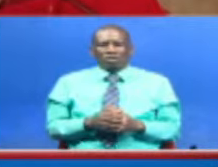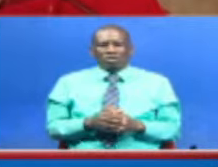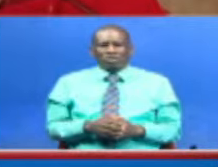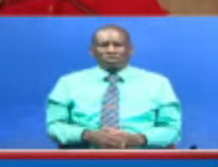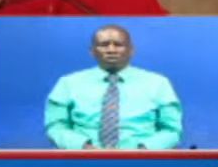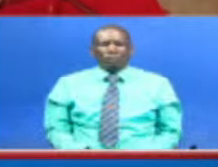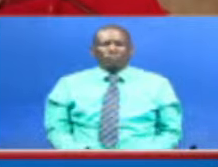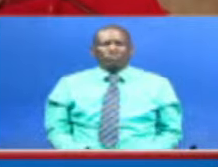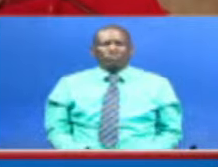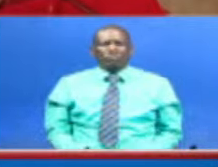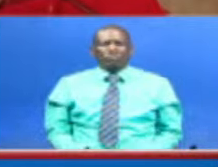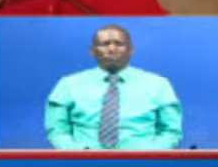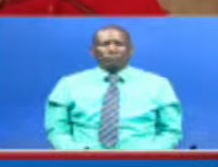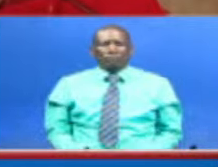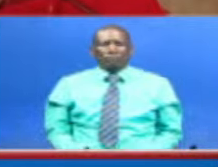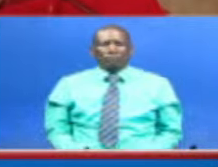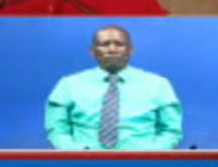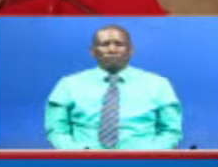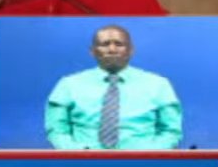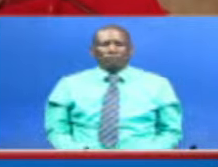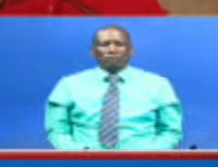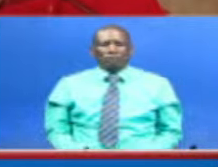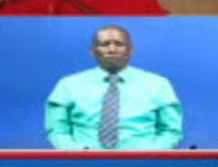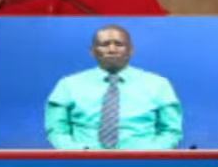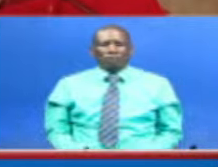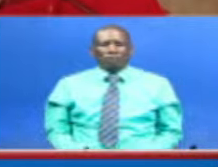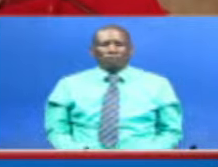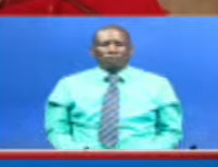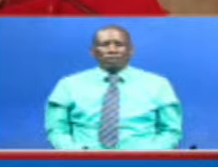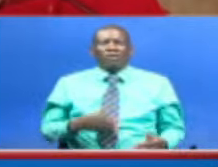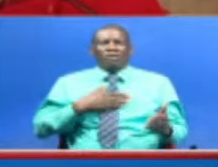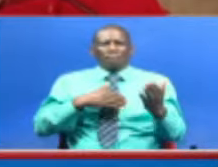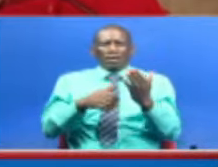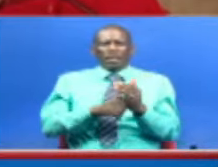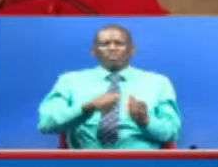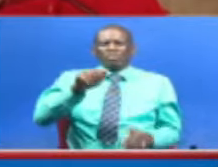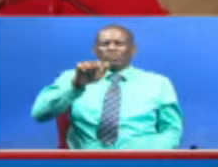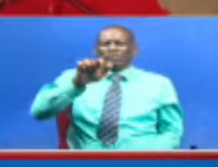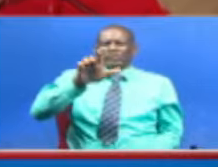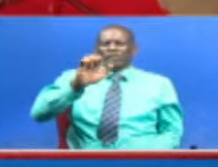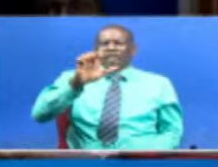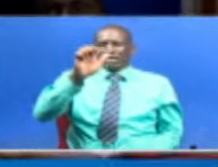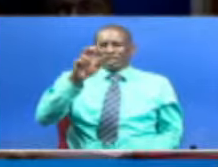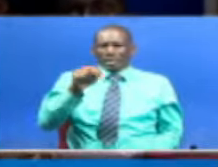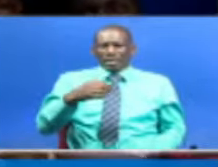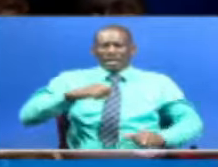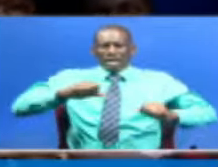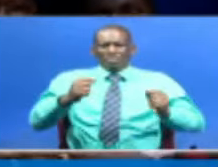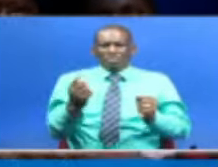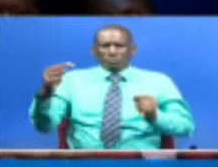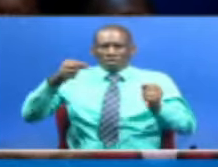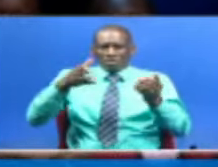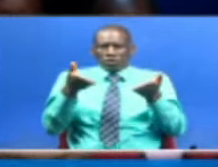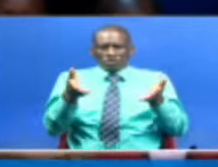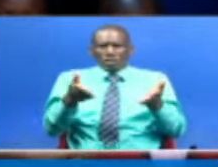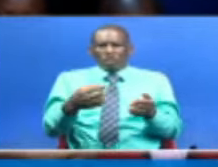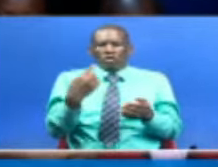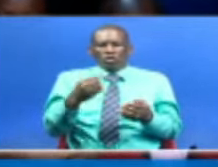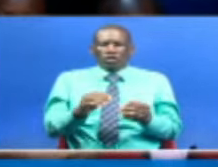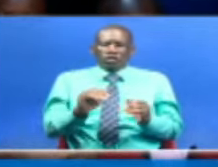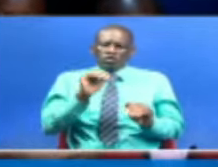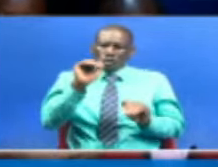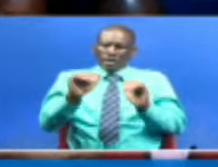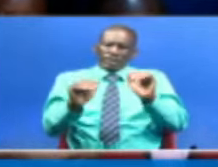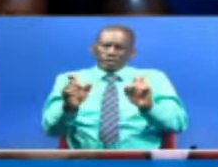again. Thank you. My name is Lilian Cheptionyi. I'm happy to be here today just to raise a few